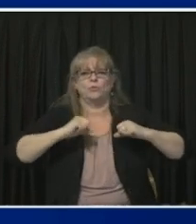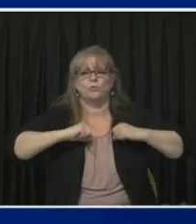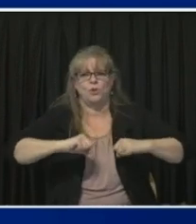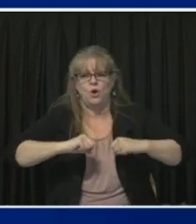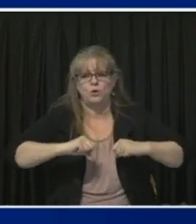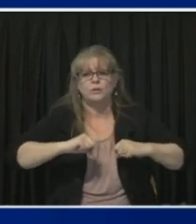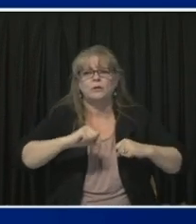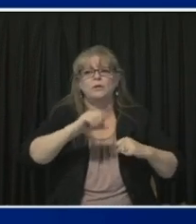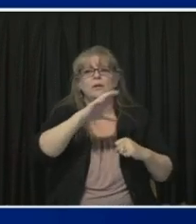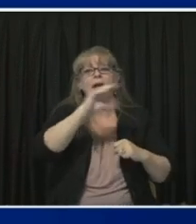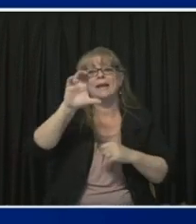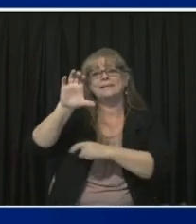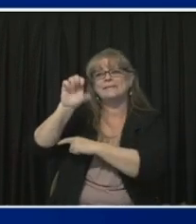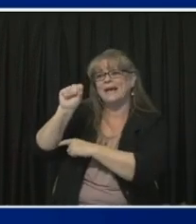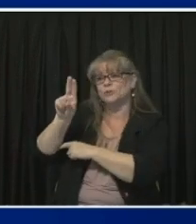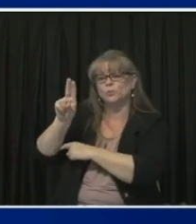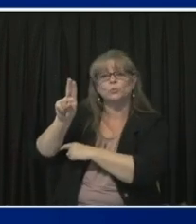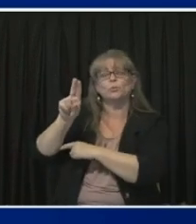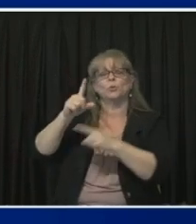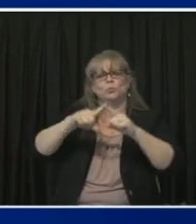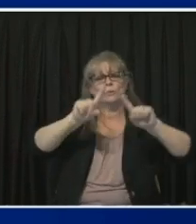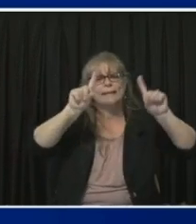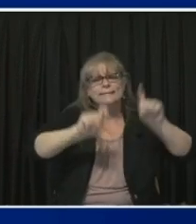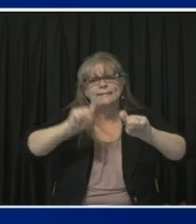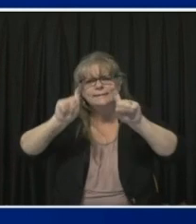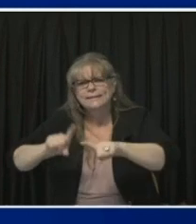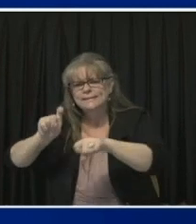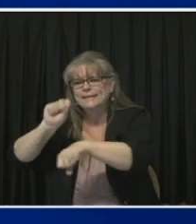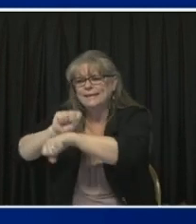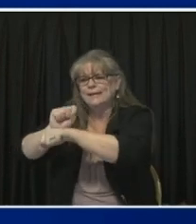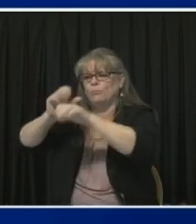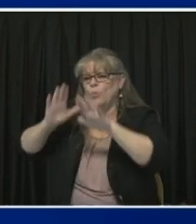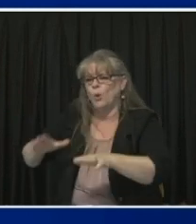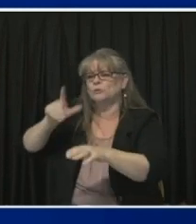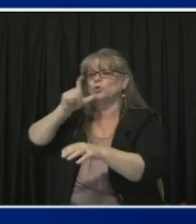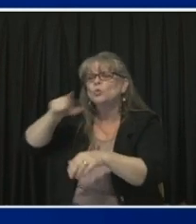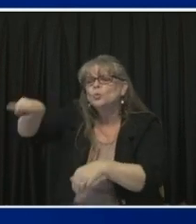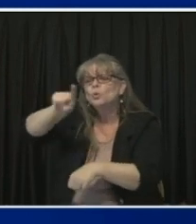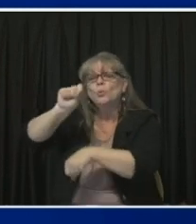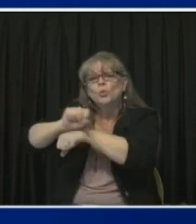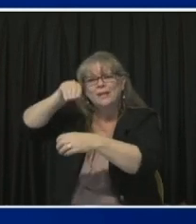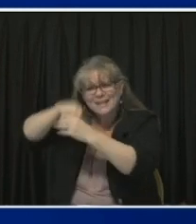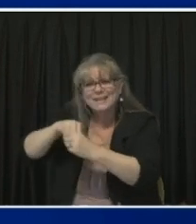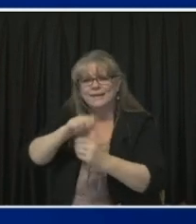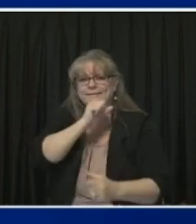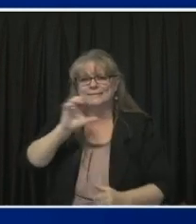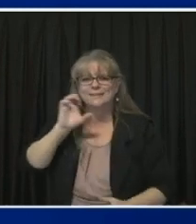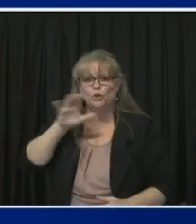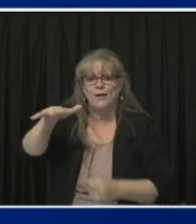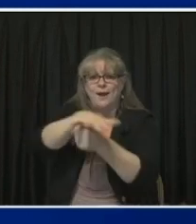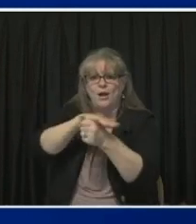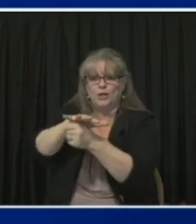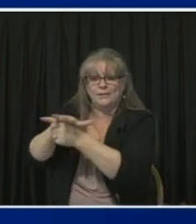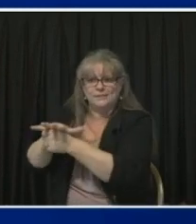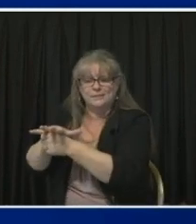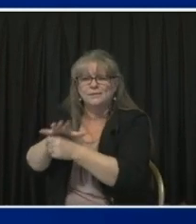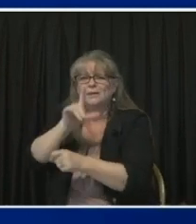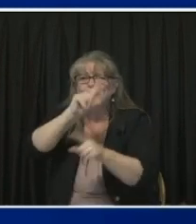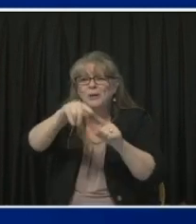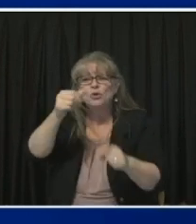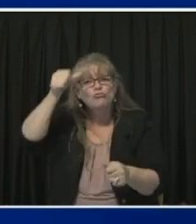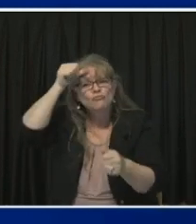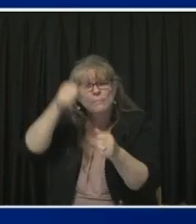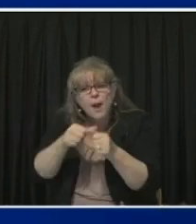of workers at senior facilities, workers with no symptoms, because up to half of the people who have coronavirus don't have symptoms, especially in the younger